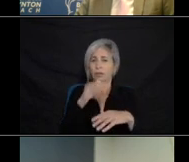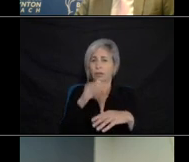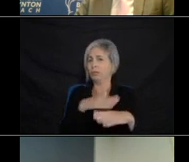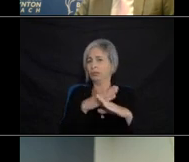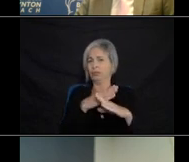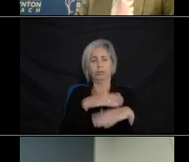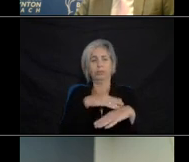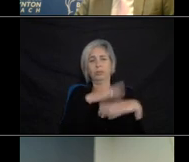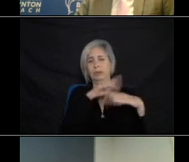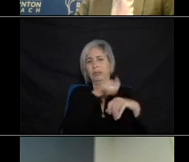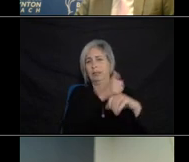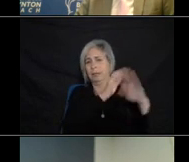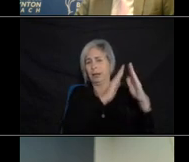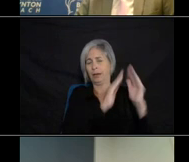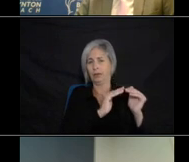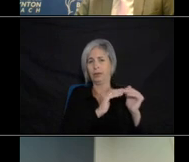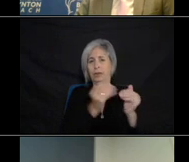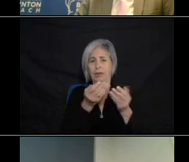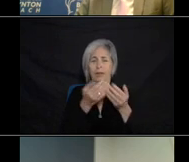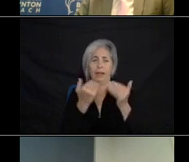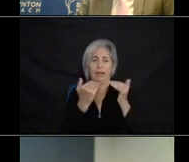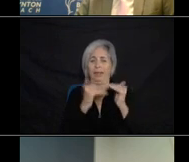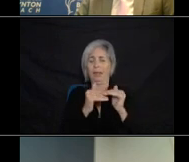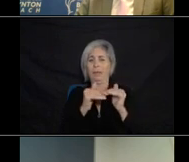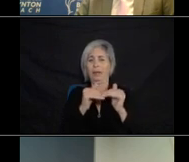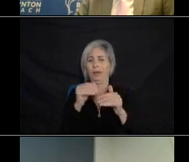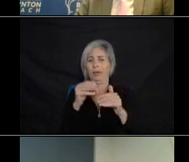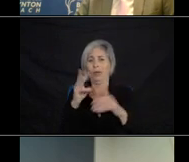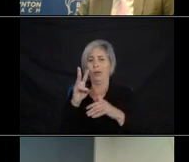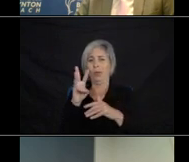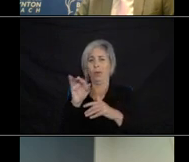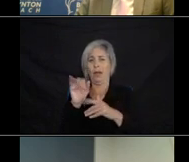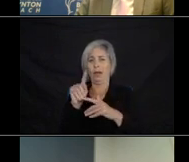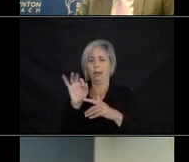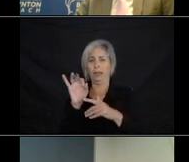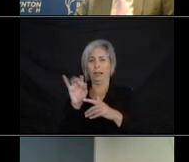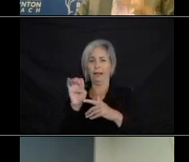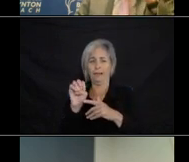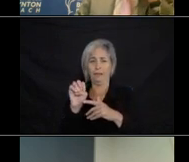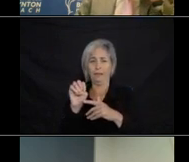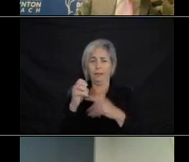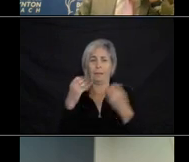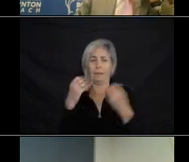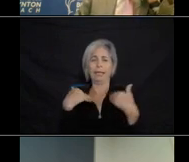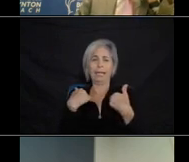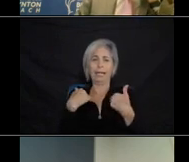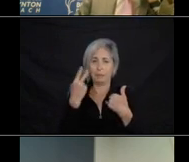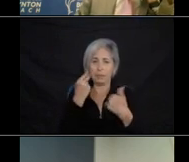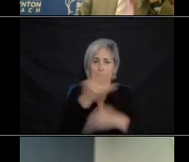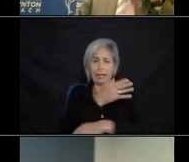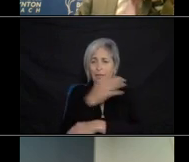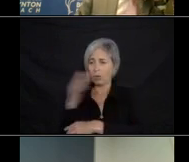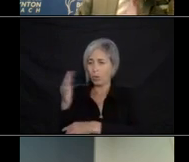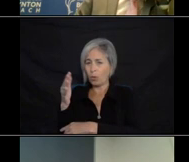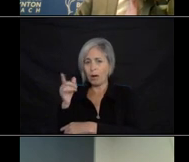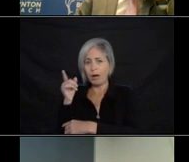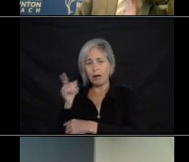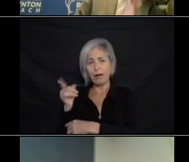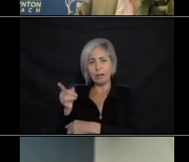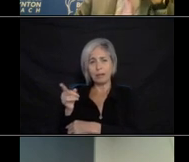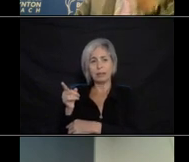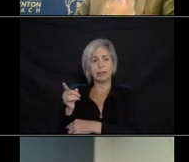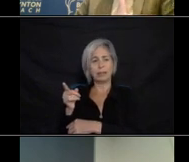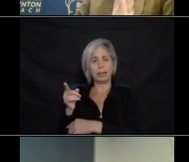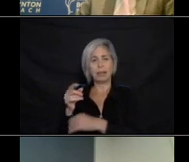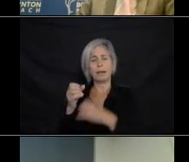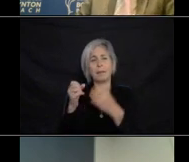There are very few wildlife areas left in Boynton Beach. Many animals have been seen in the woods, as said, foxes,